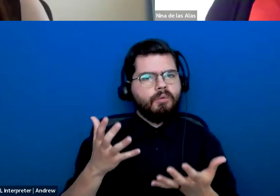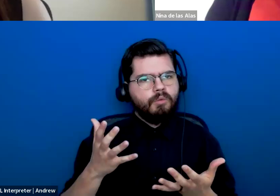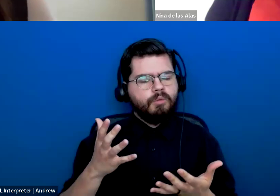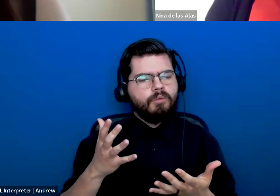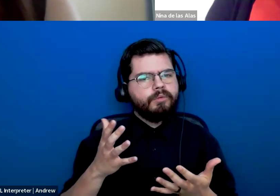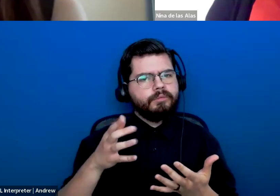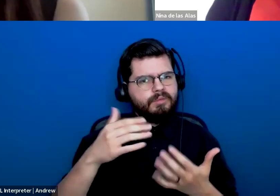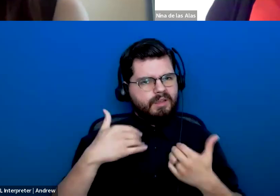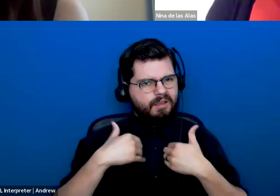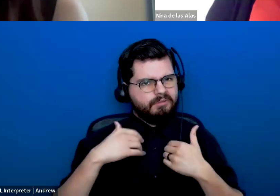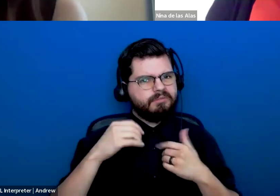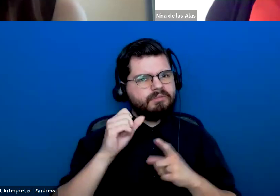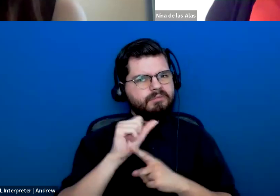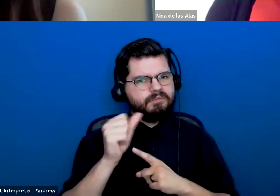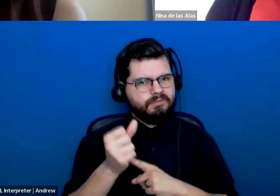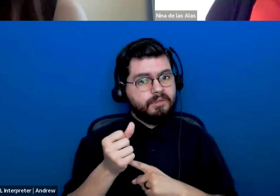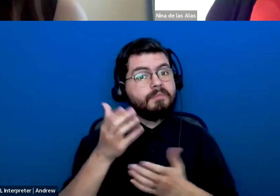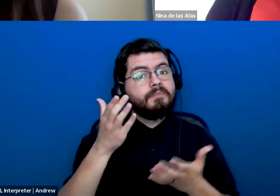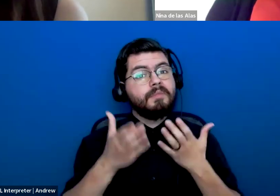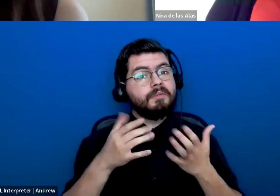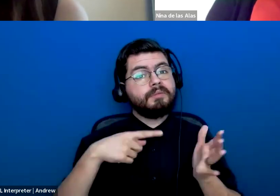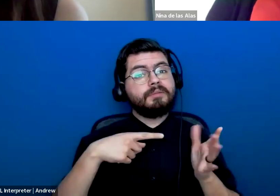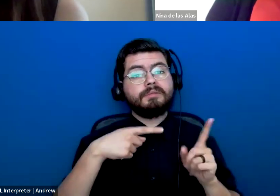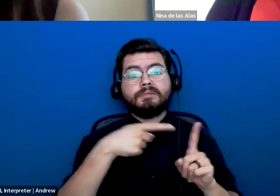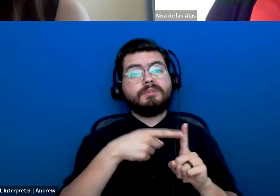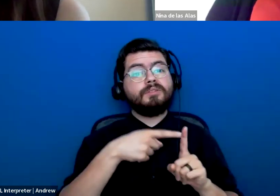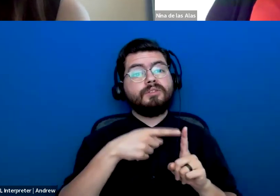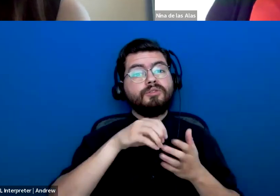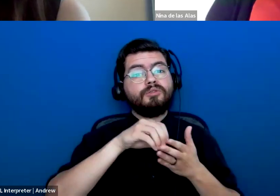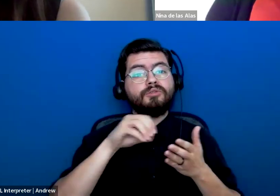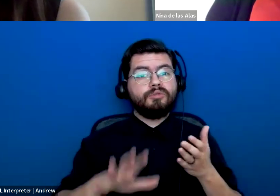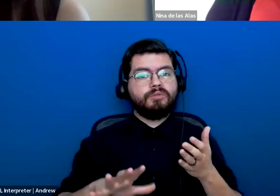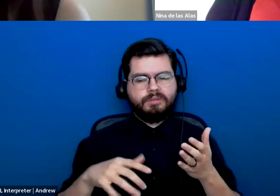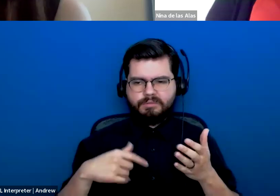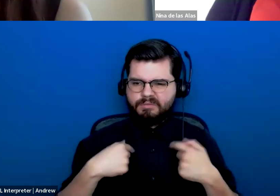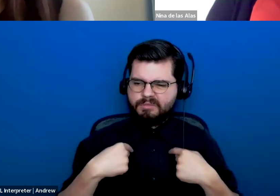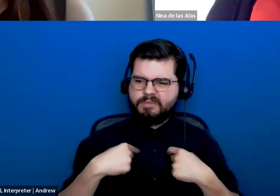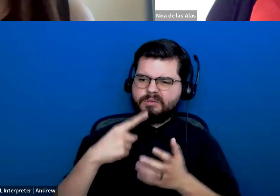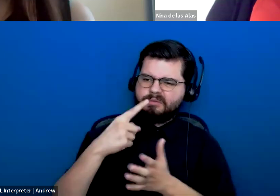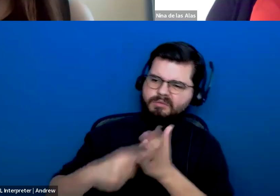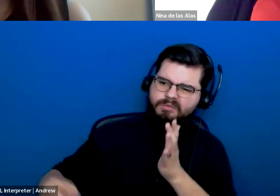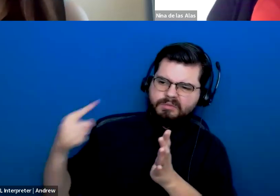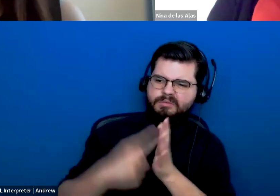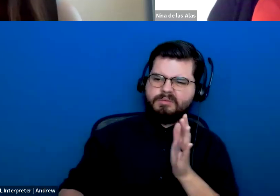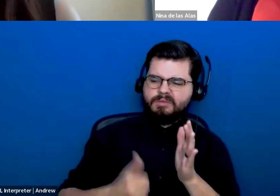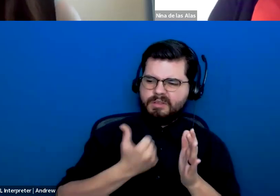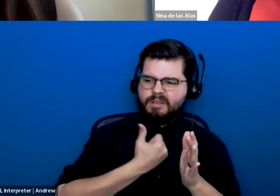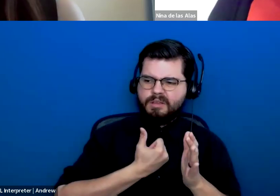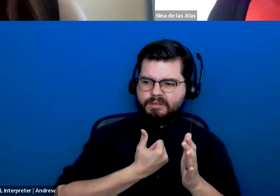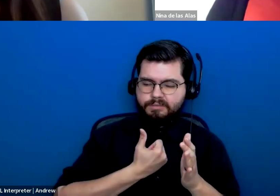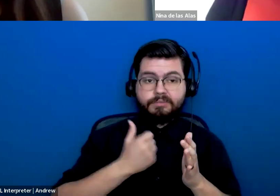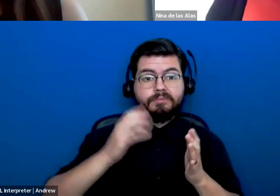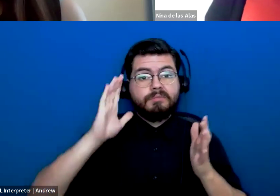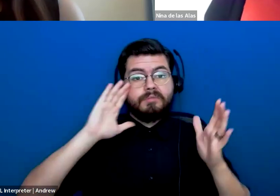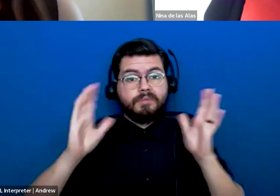may rate themselves more harshly so that when you're comparing students exposed to programmatic elements, they